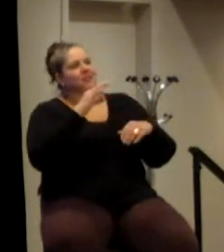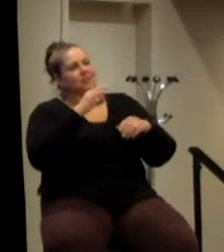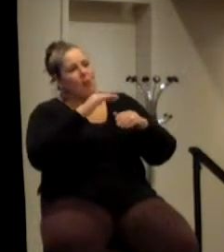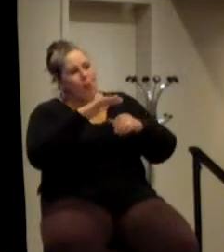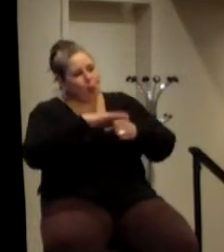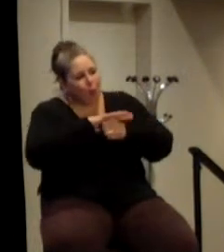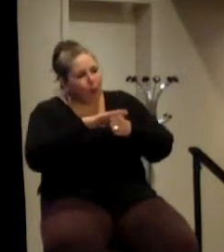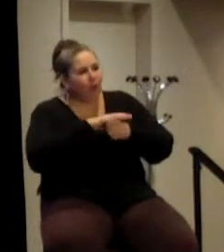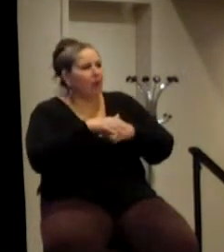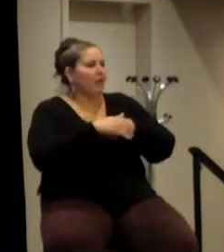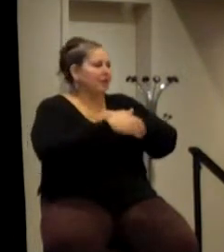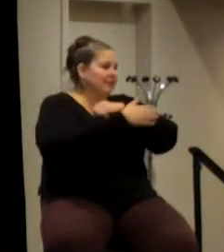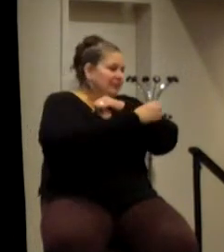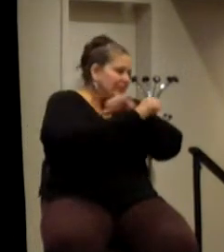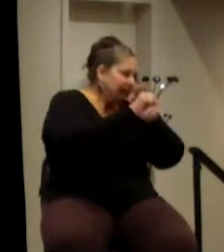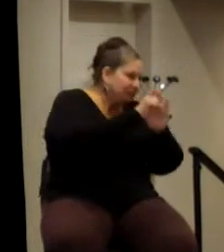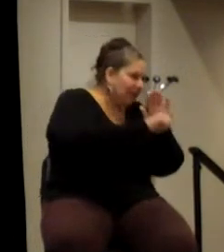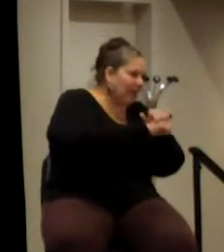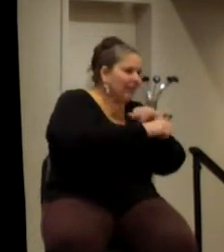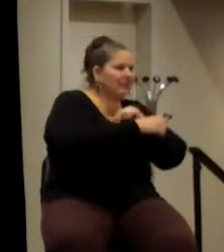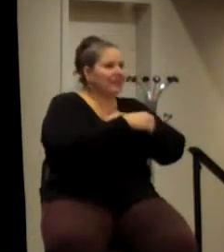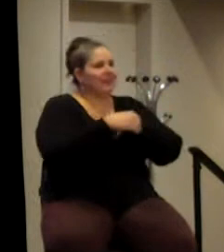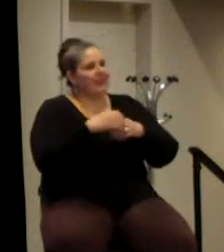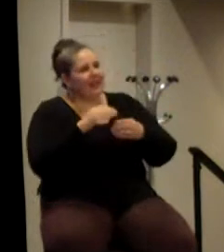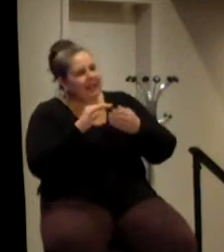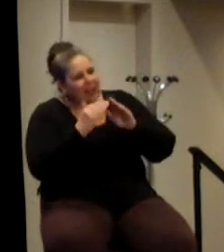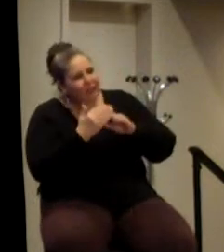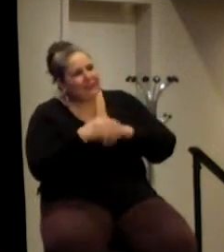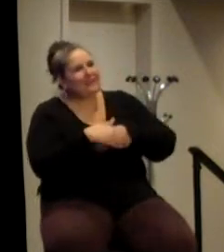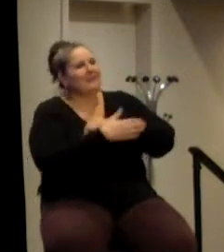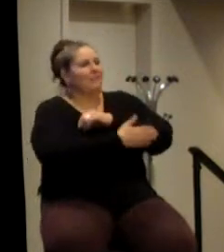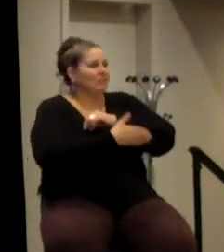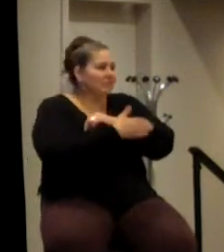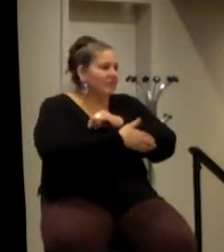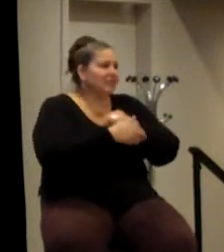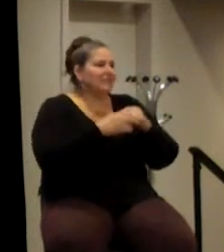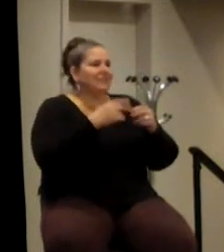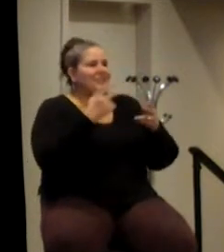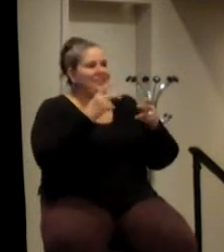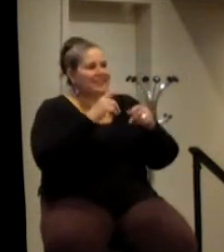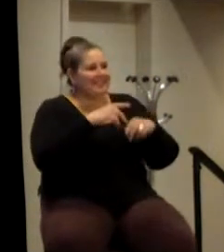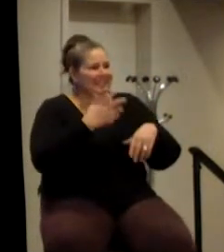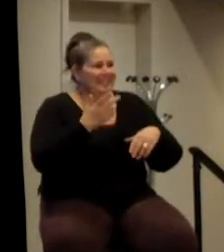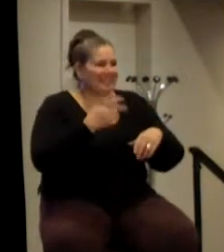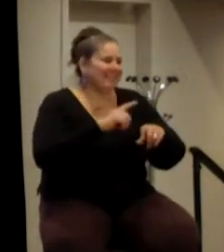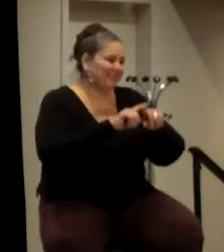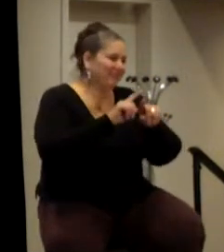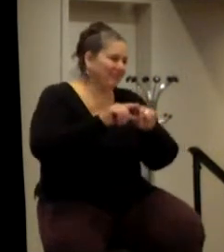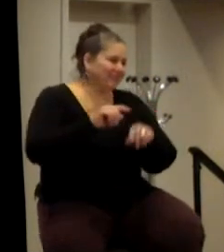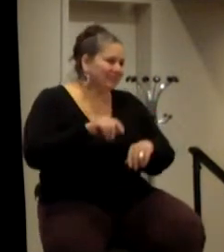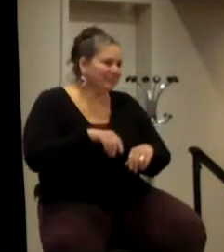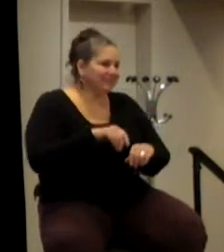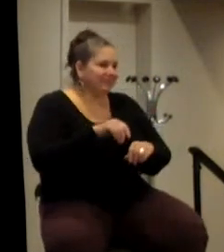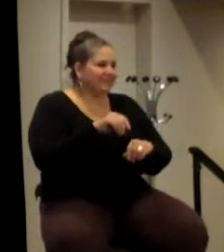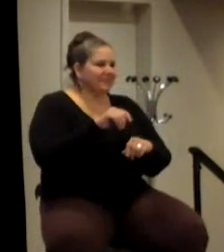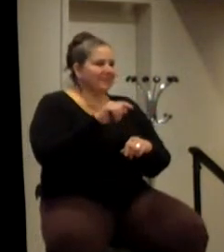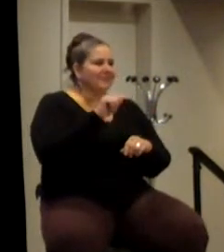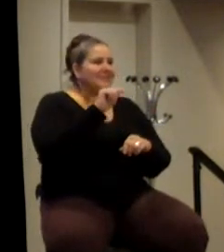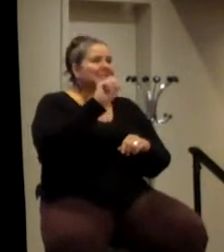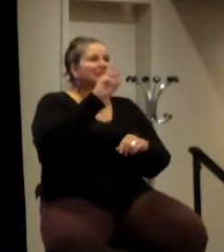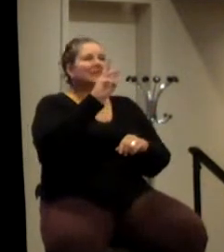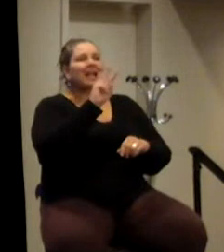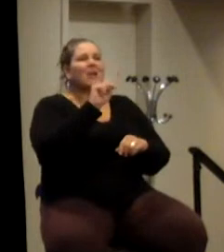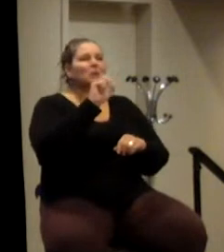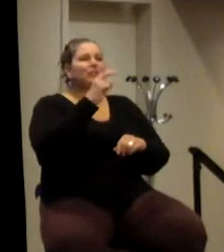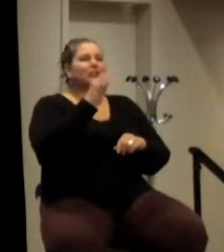There's towns, villages, cities, and counties in New York. There's townships and parishes and others, and they all kind